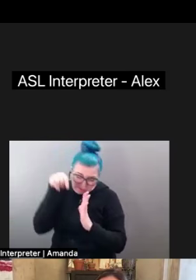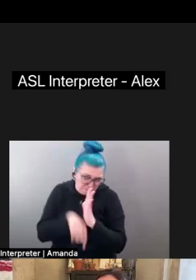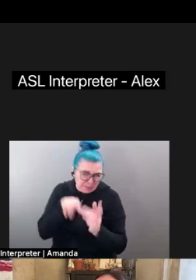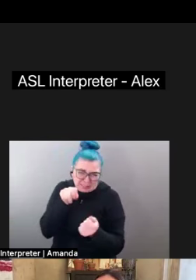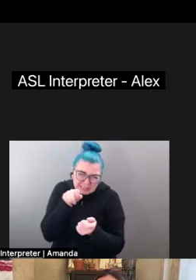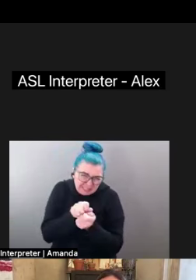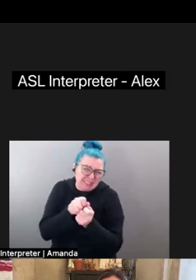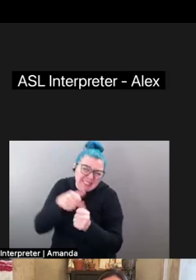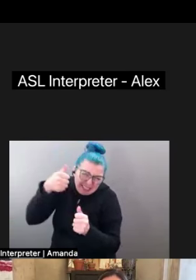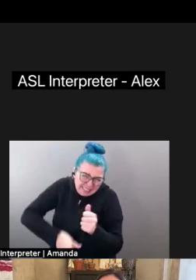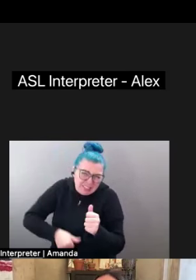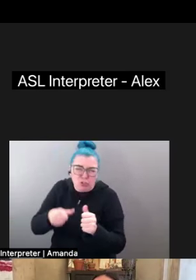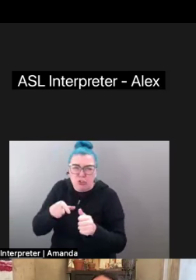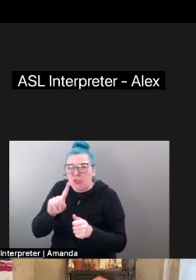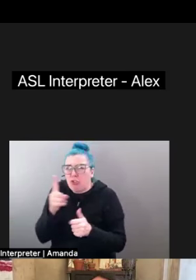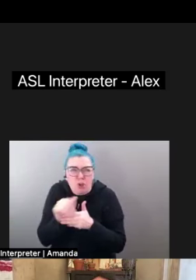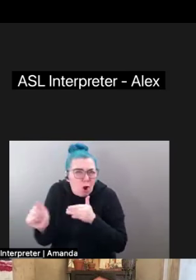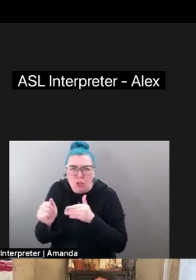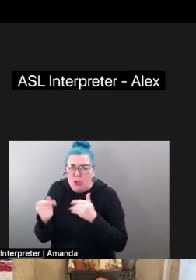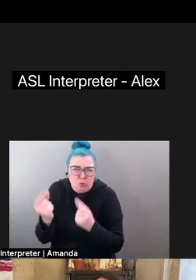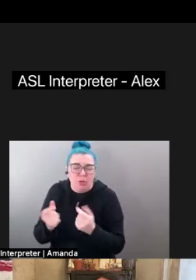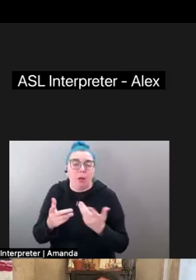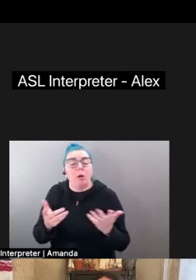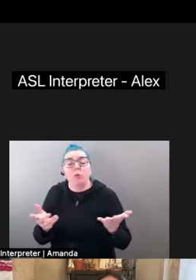are being spent. For example, if you had